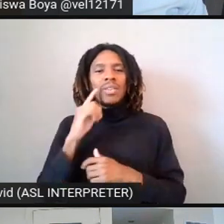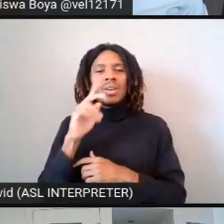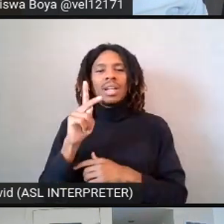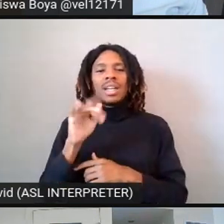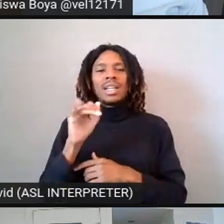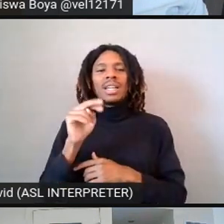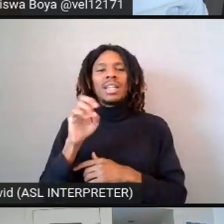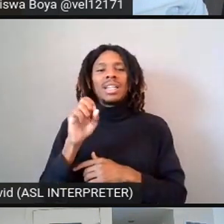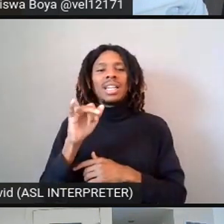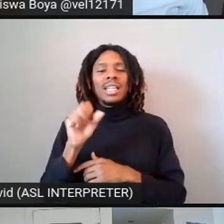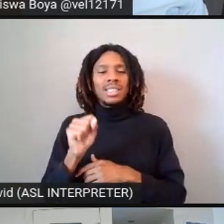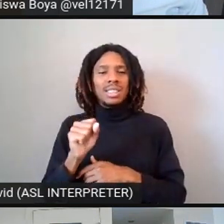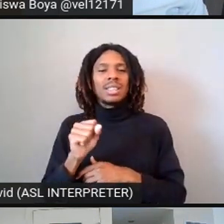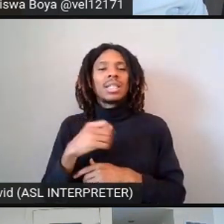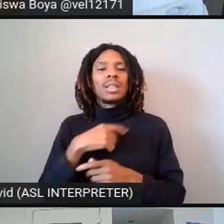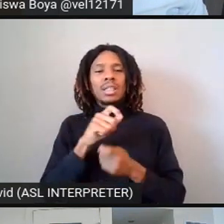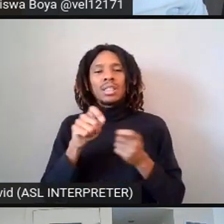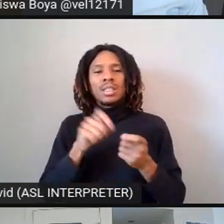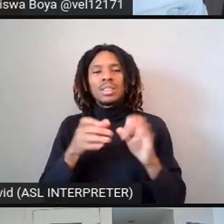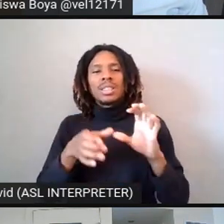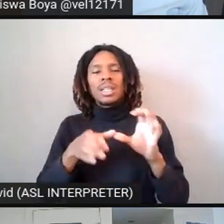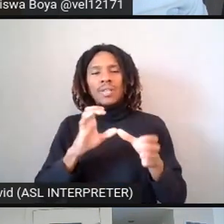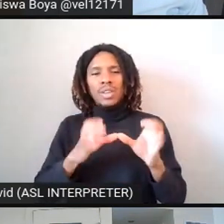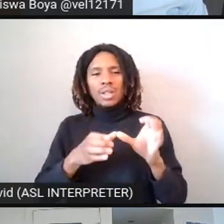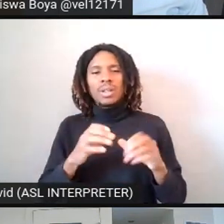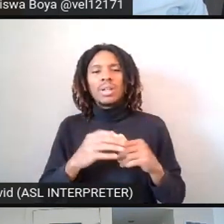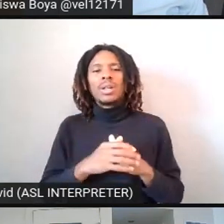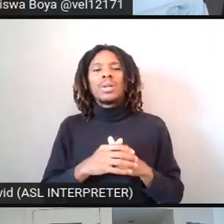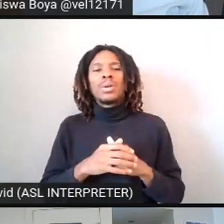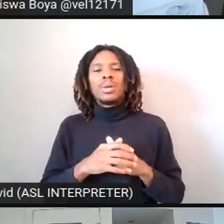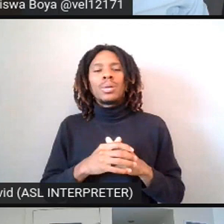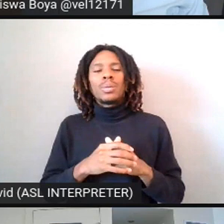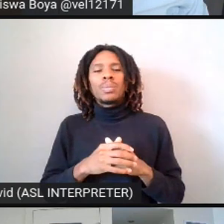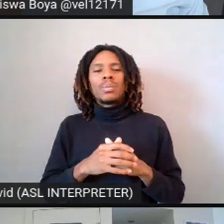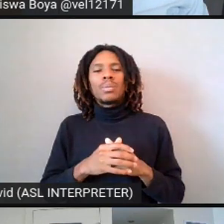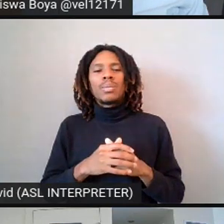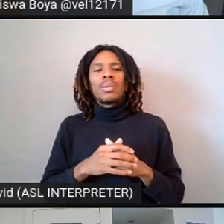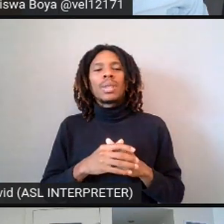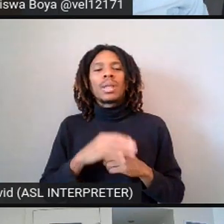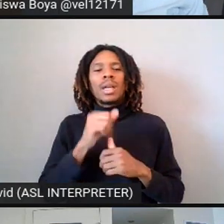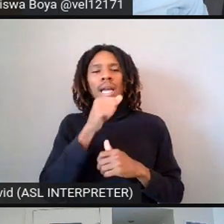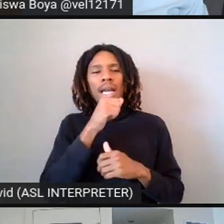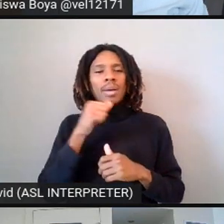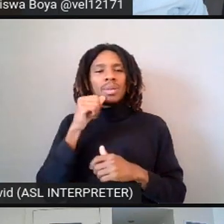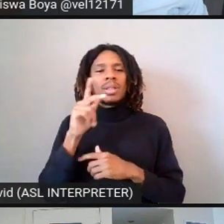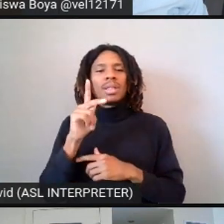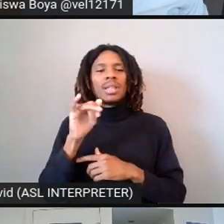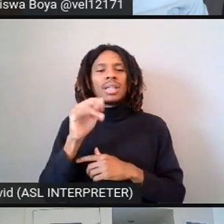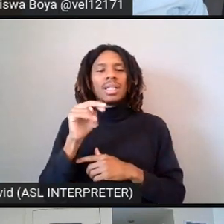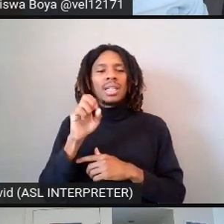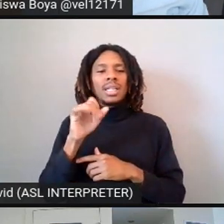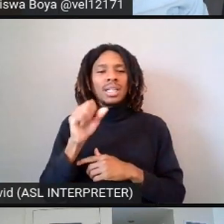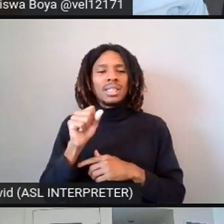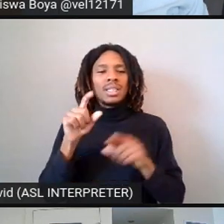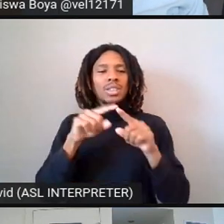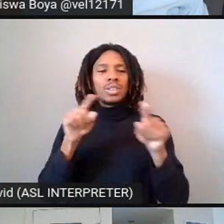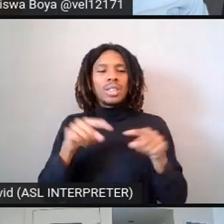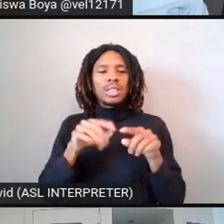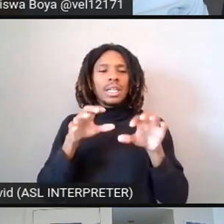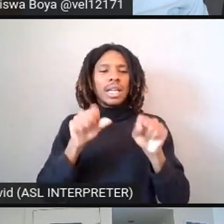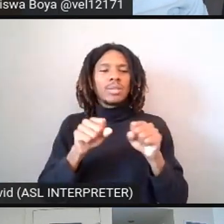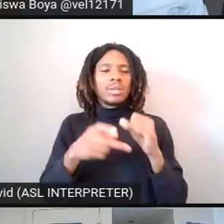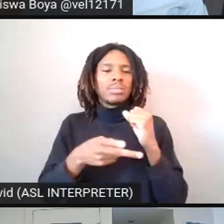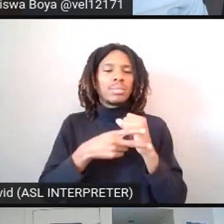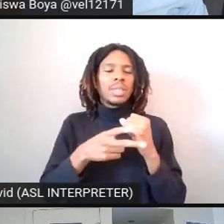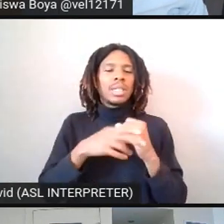I am going to specify the configuration. In this case, Amazon kinesisStream captures and transports data records that are